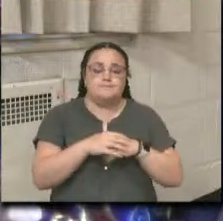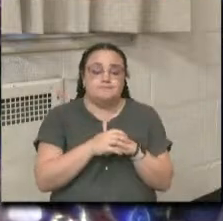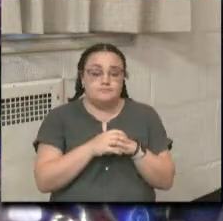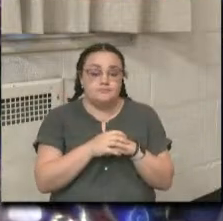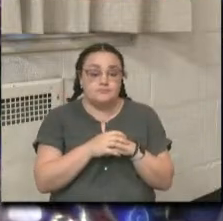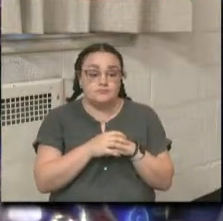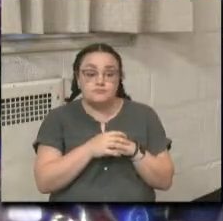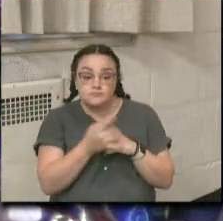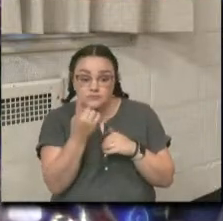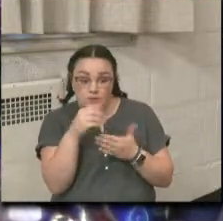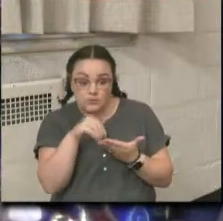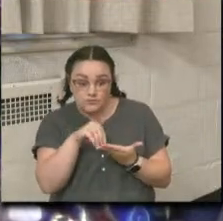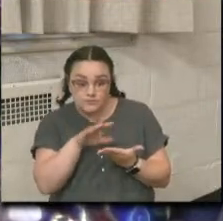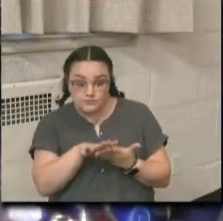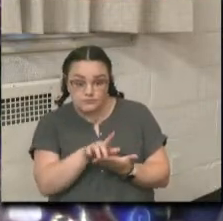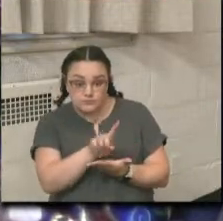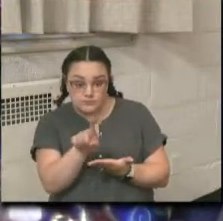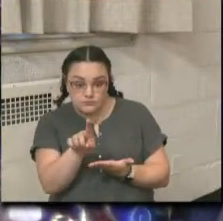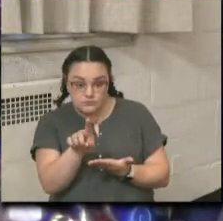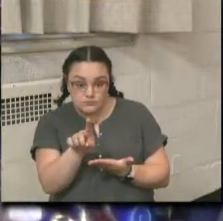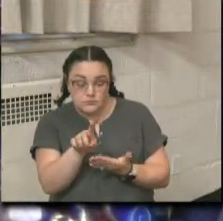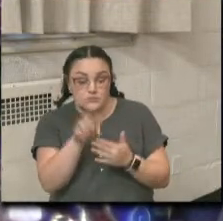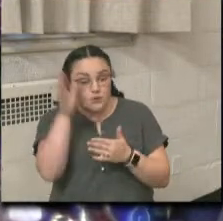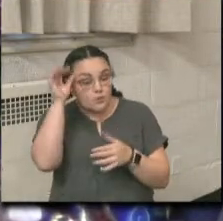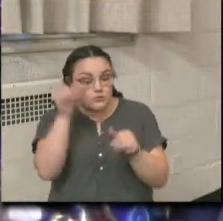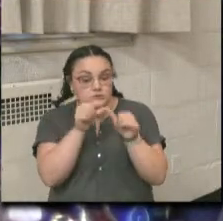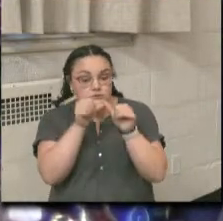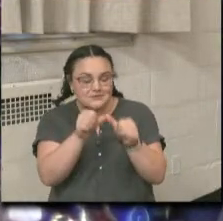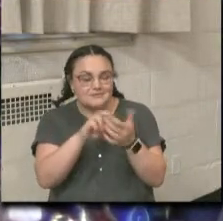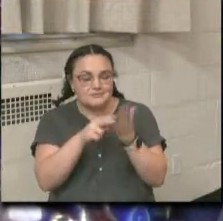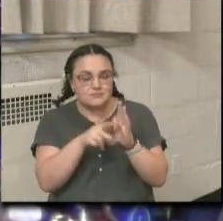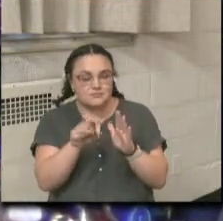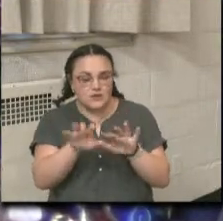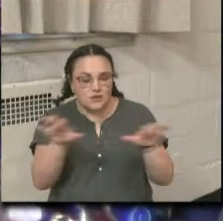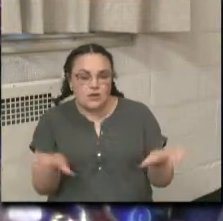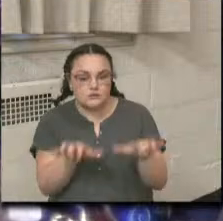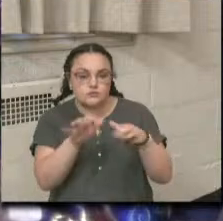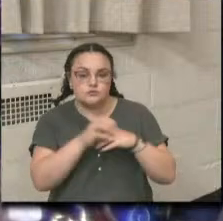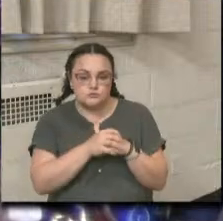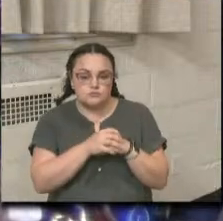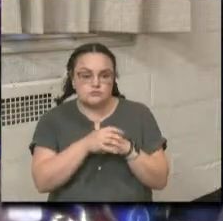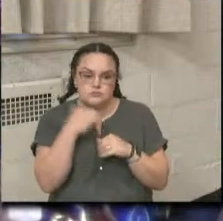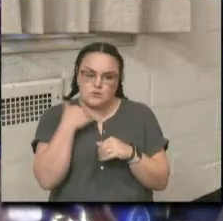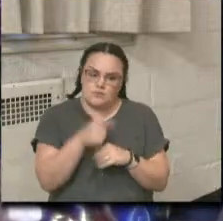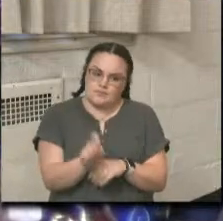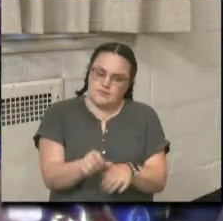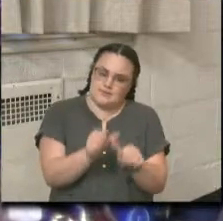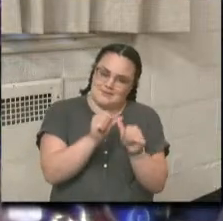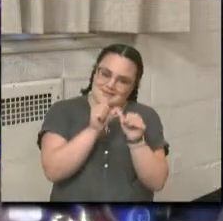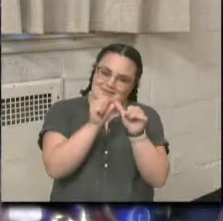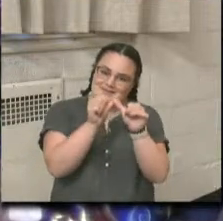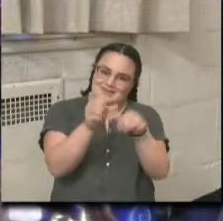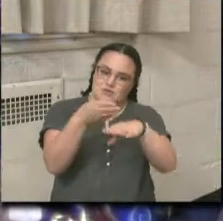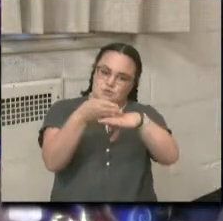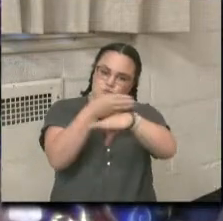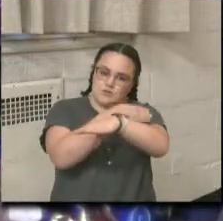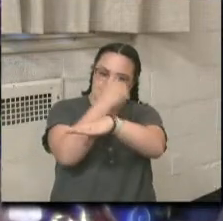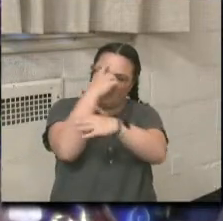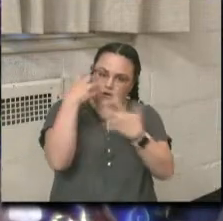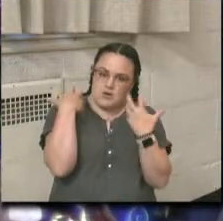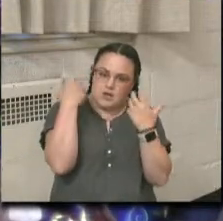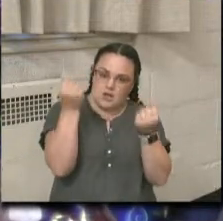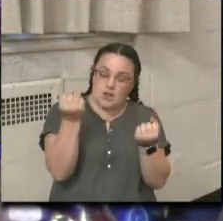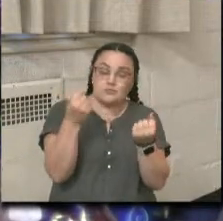take notes. All right. Resiliency requires action. We must continue to increase mental health support